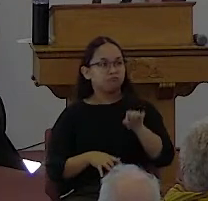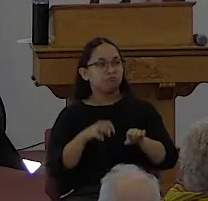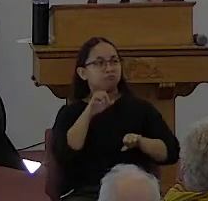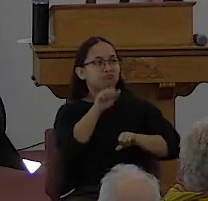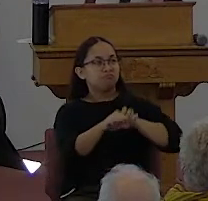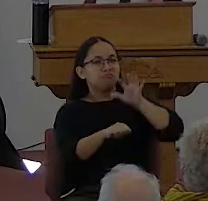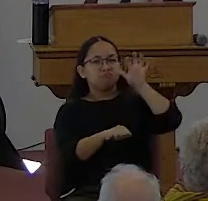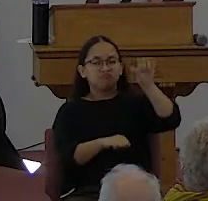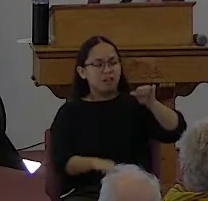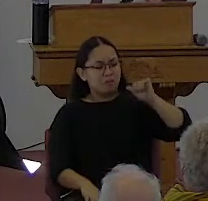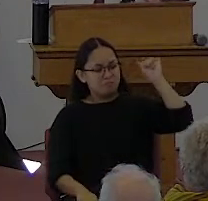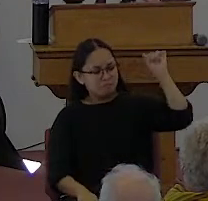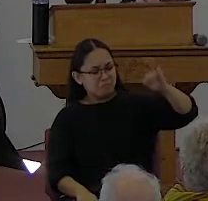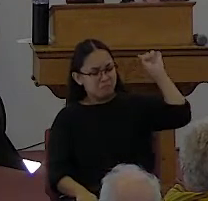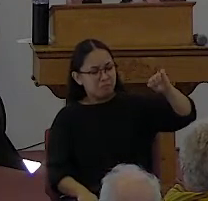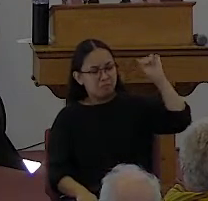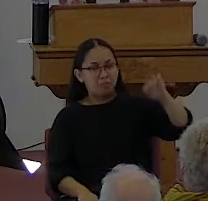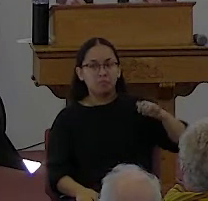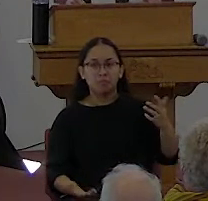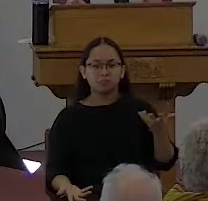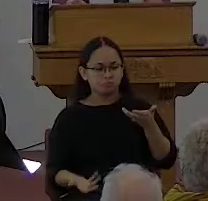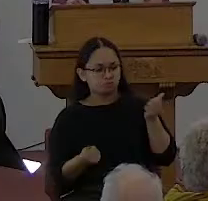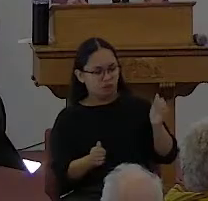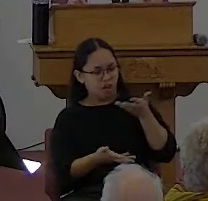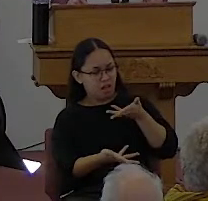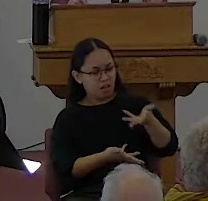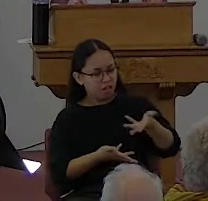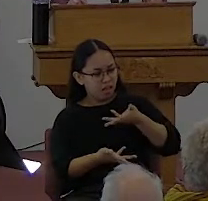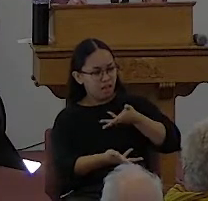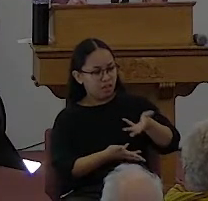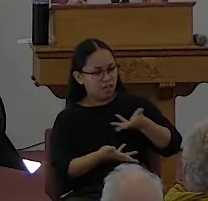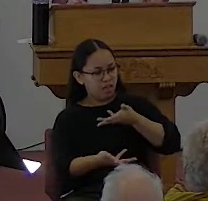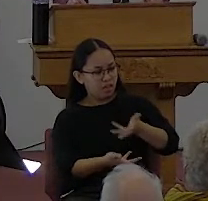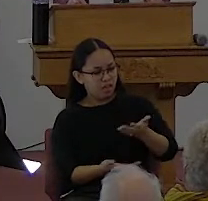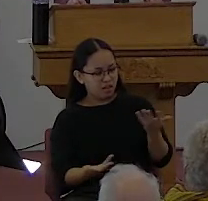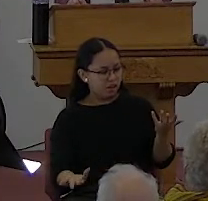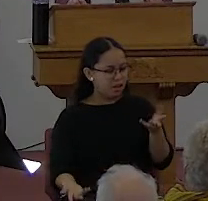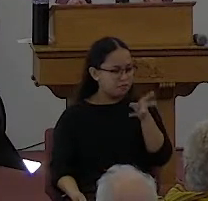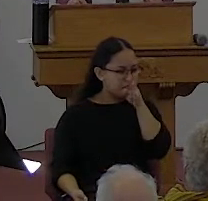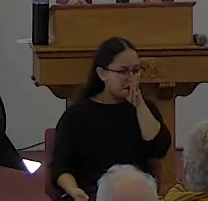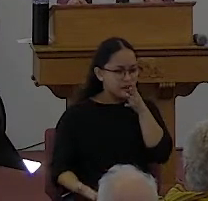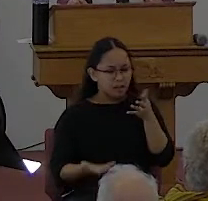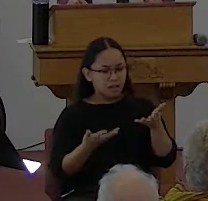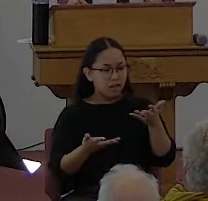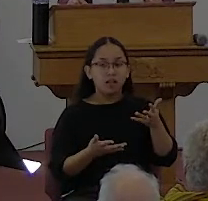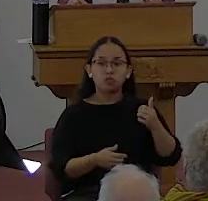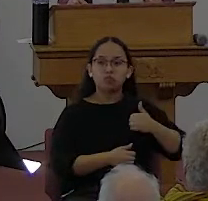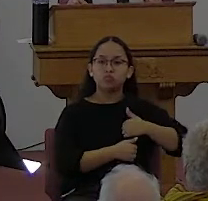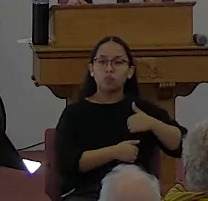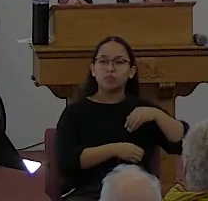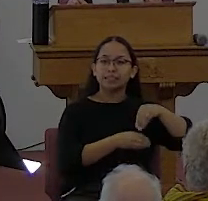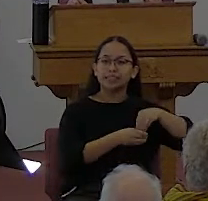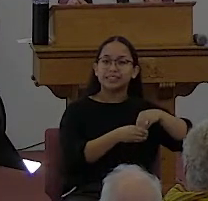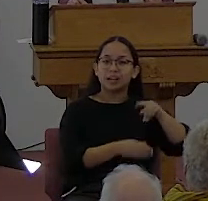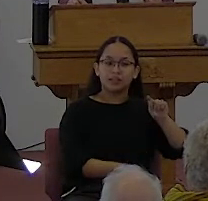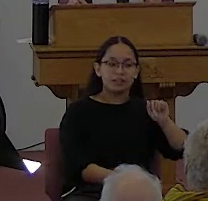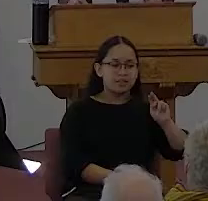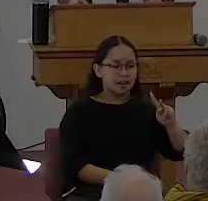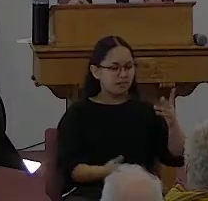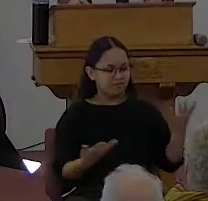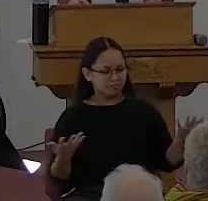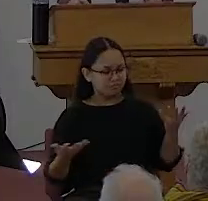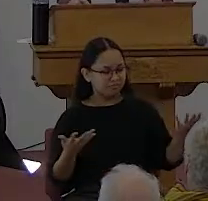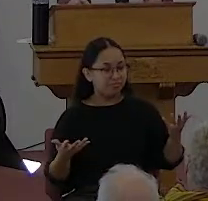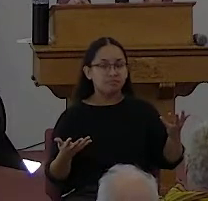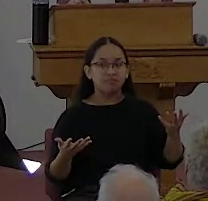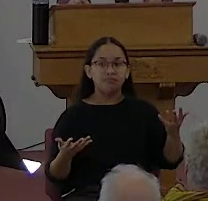and banged on its lid. And he appeared to speak to the soldiers inside.